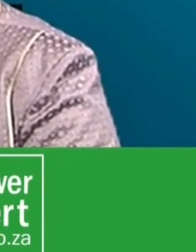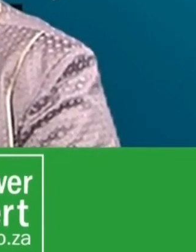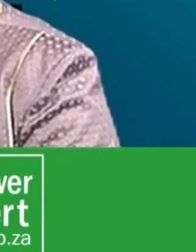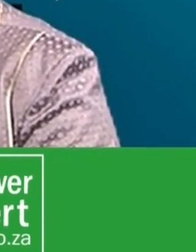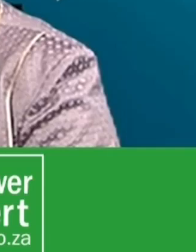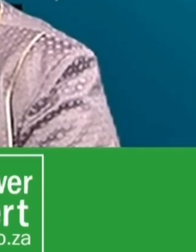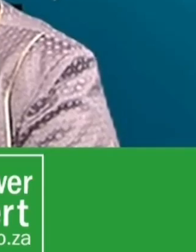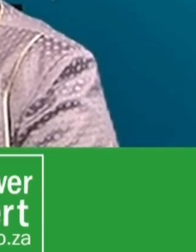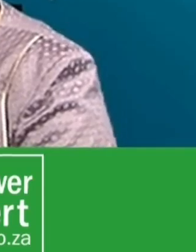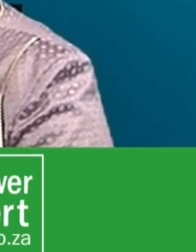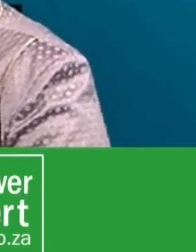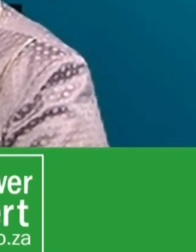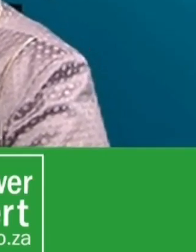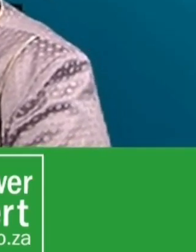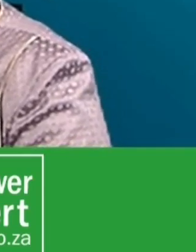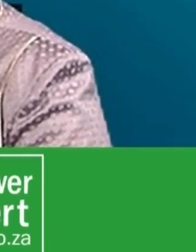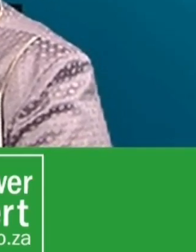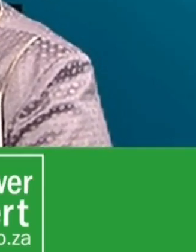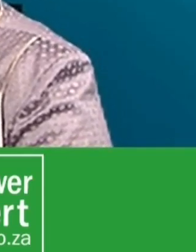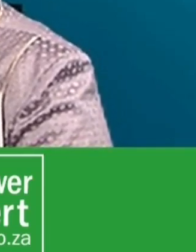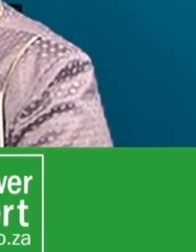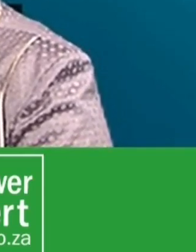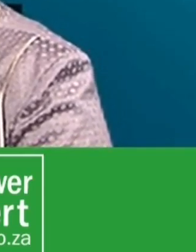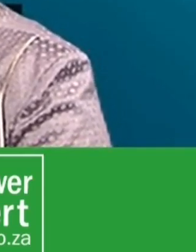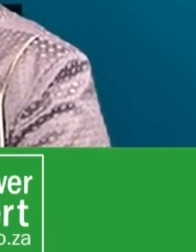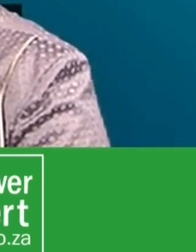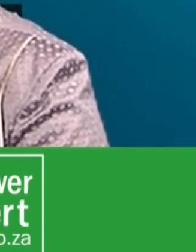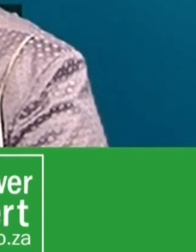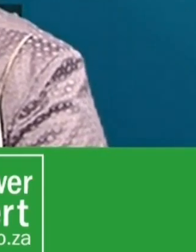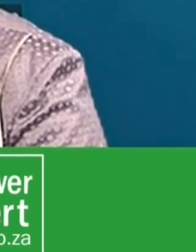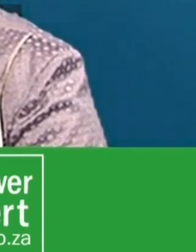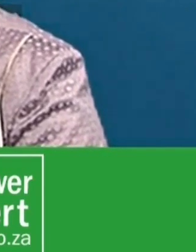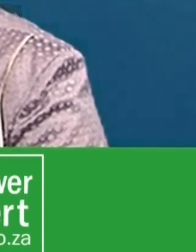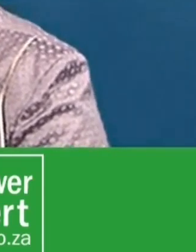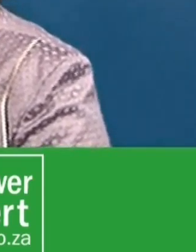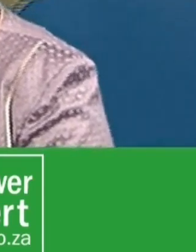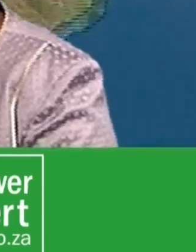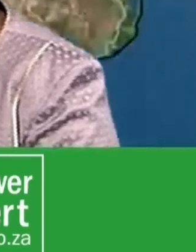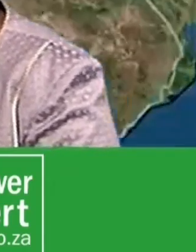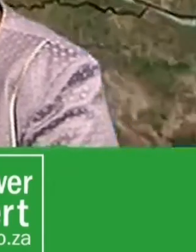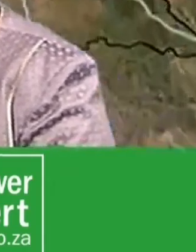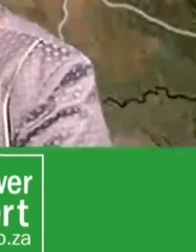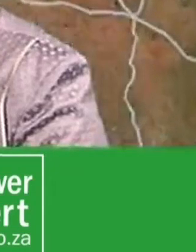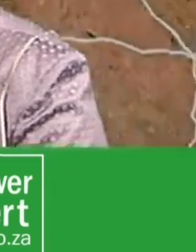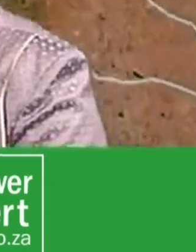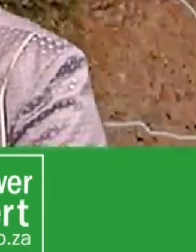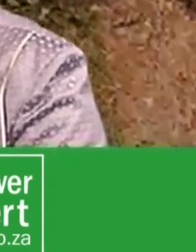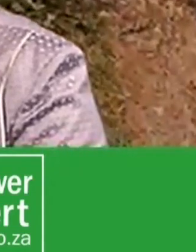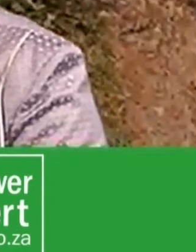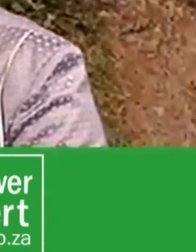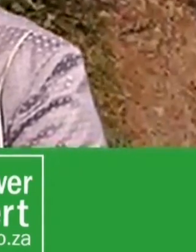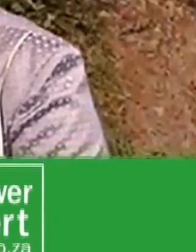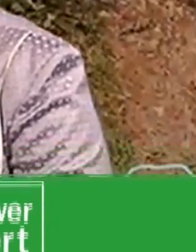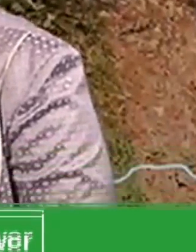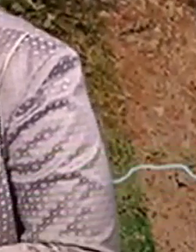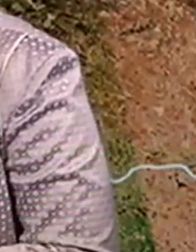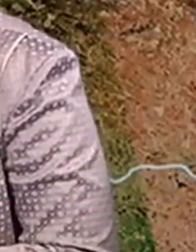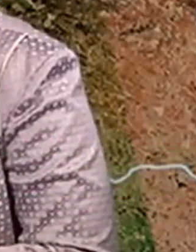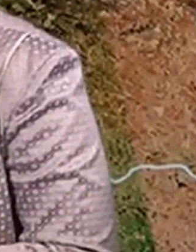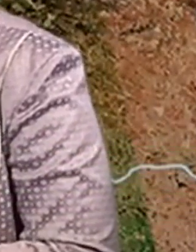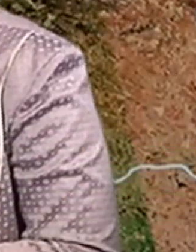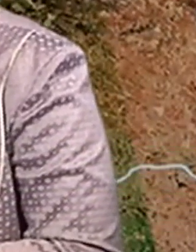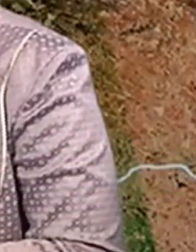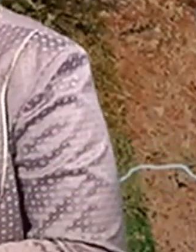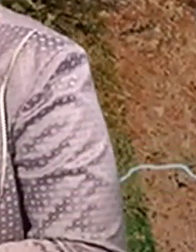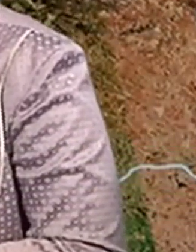kwa Northern Cape ga mmogo le dikarolo dingwe tsa province ya Eastern Cape le Western Cape mme mo di province tse dingwe go tlana le muane mo